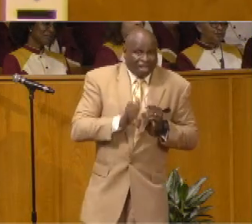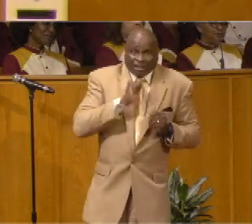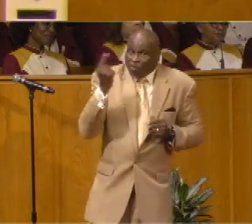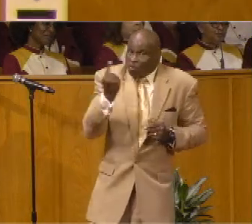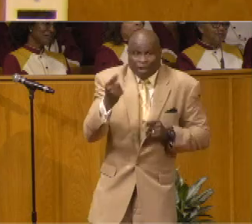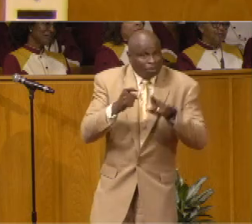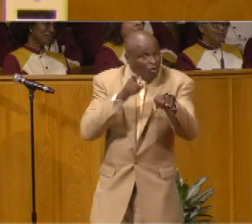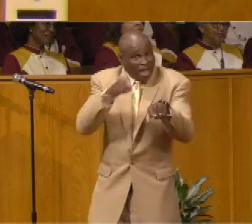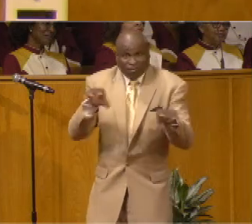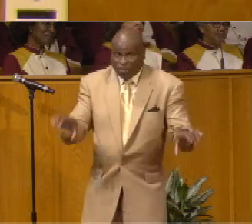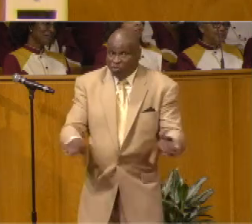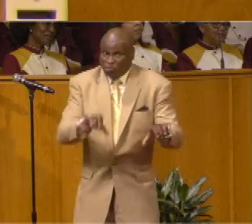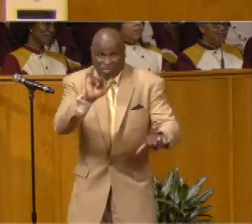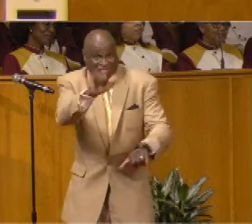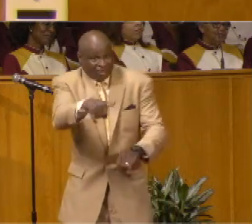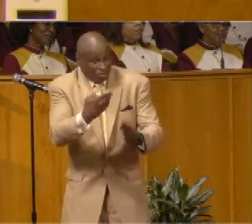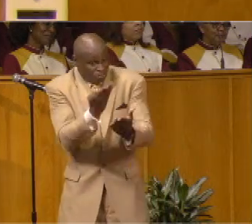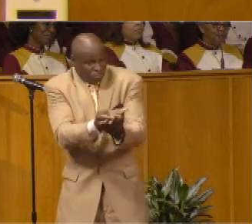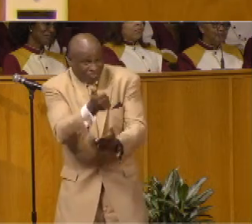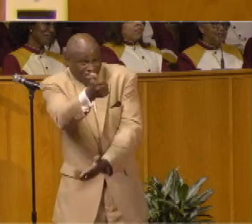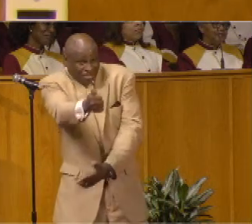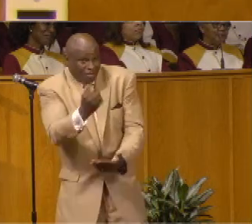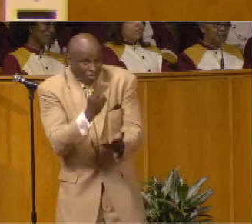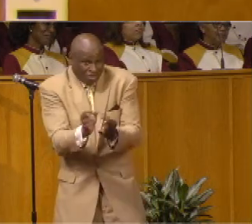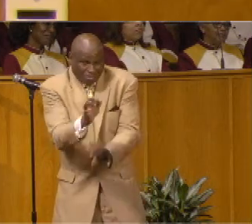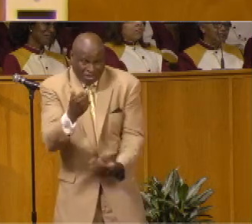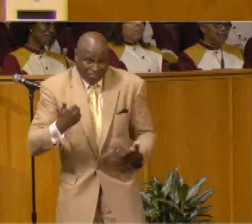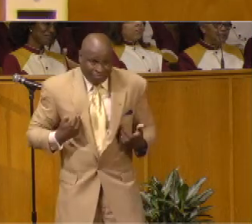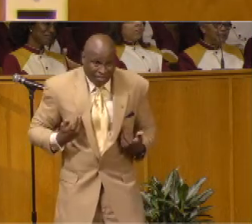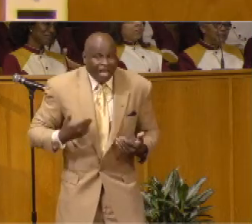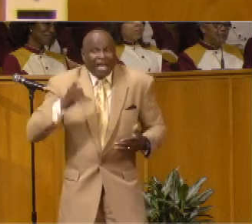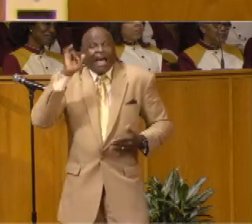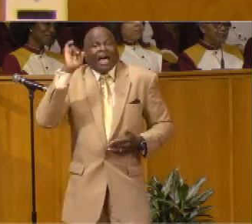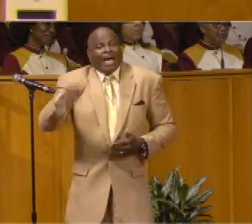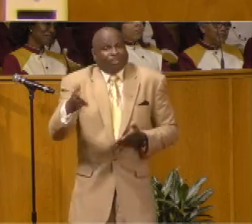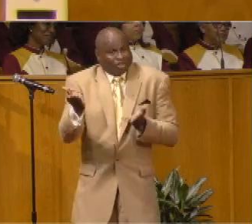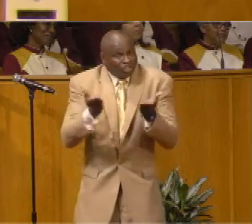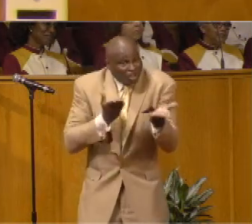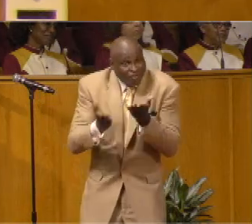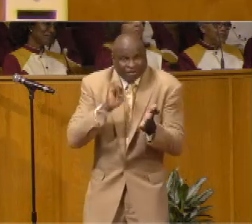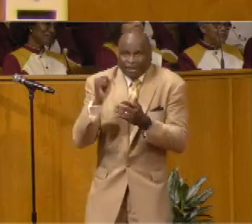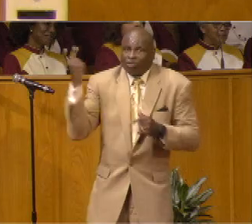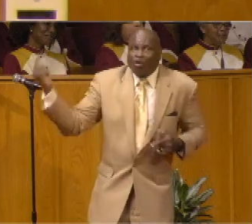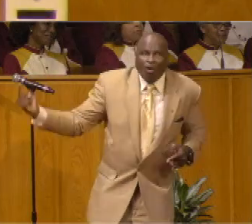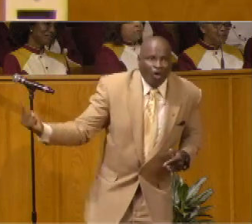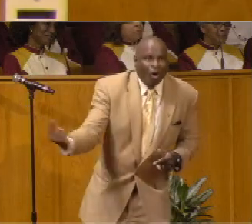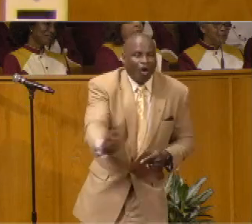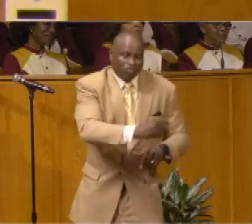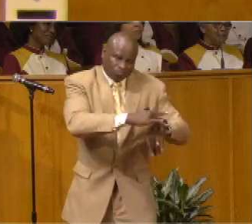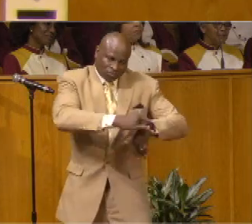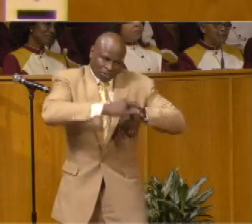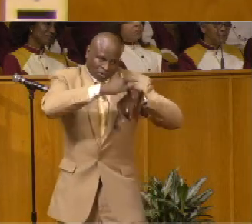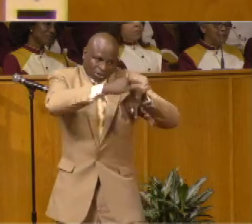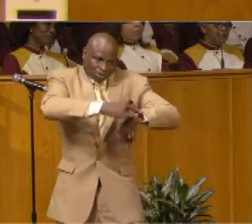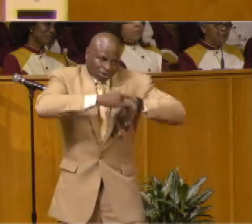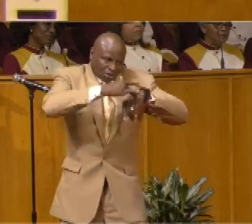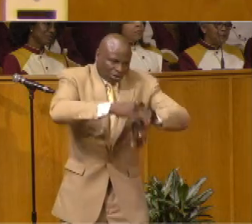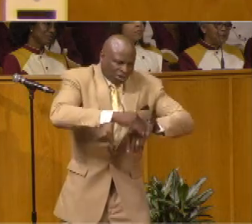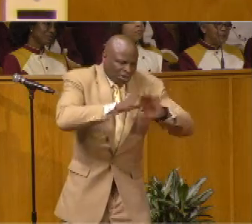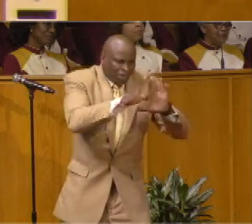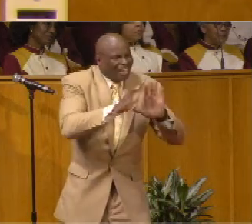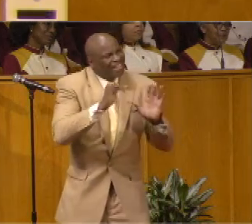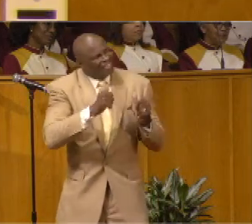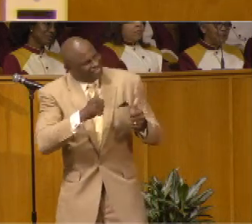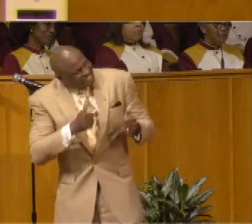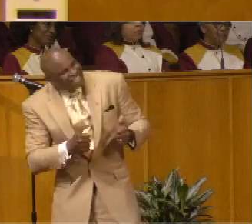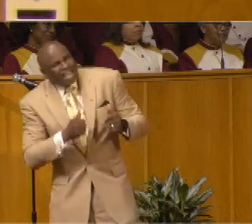speak in tongues to prove you have the Holy Spirit. And a service that is all spiritual is great,